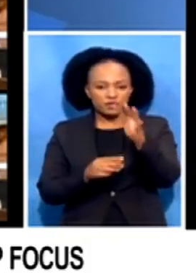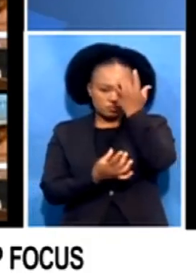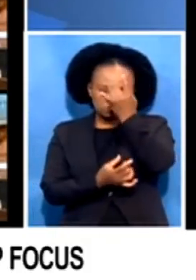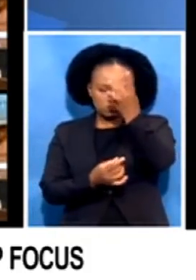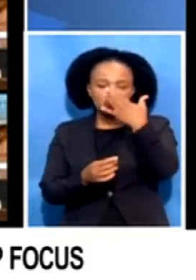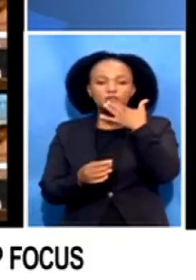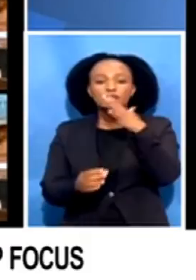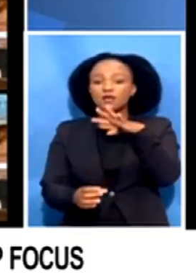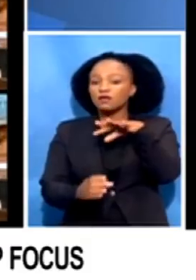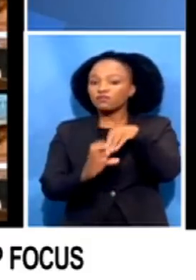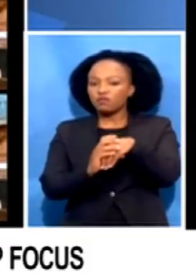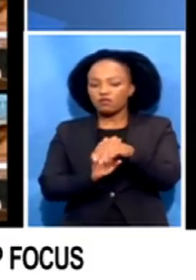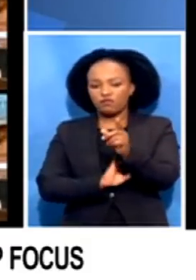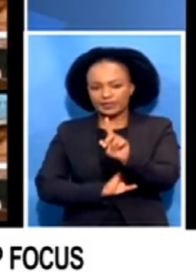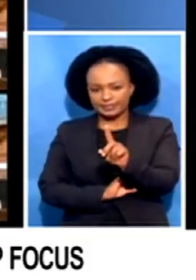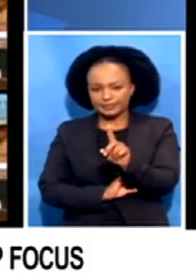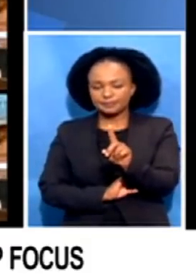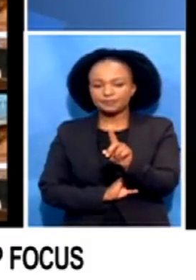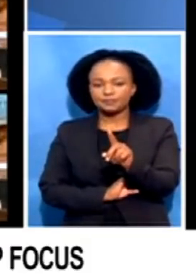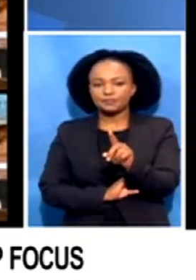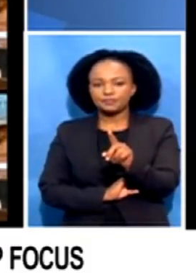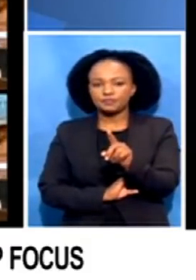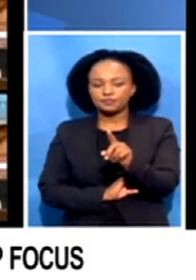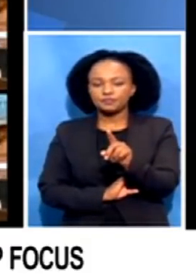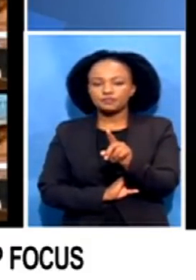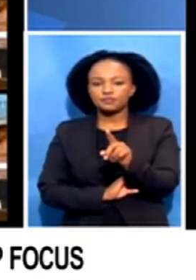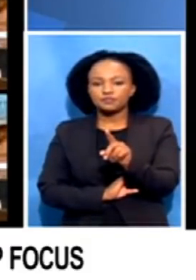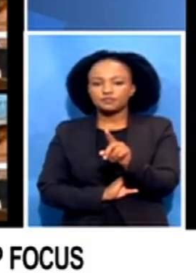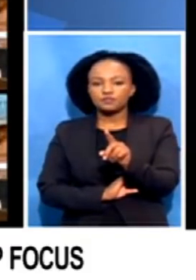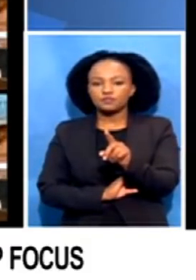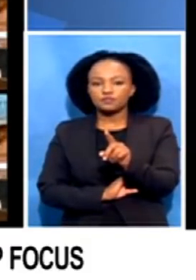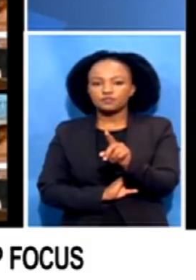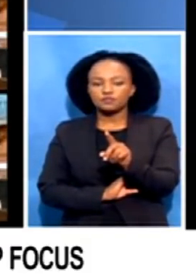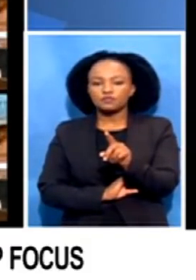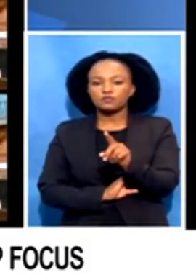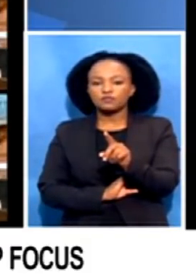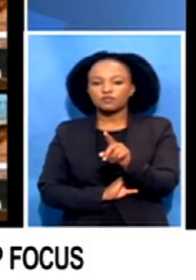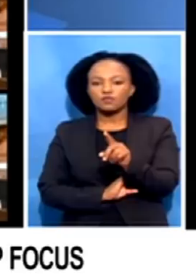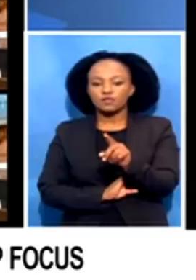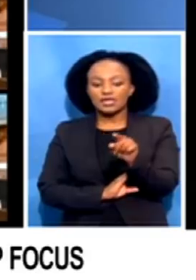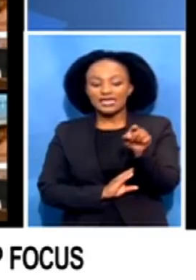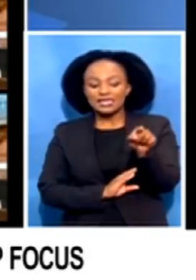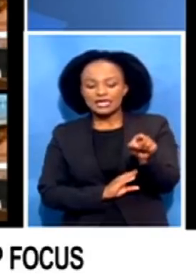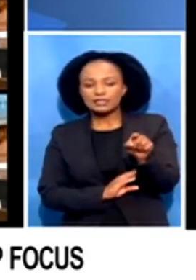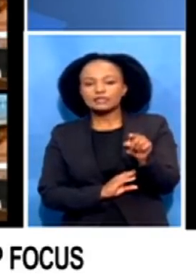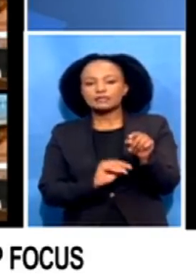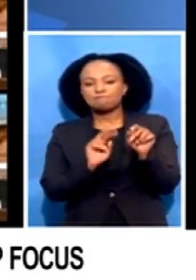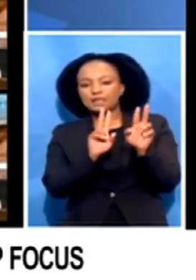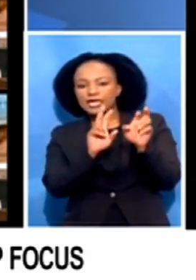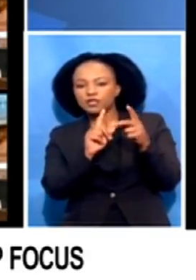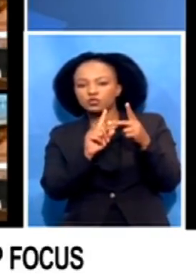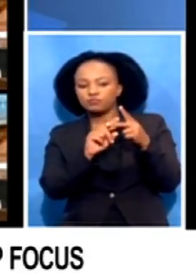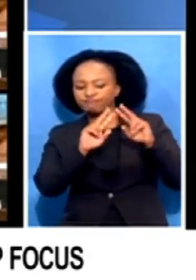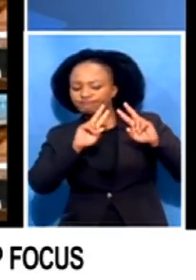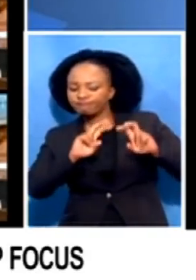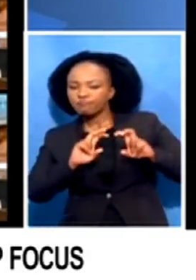whether in the circumstances of this case and the investigation by the public protector,